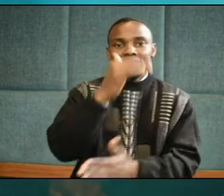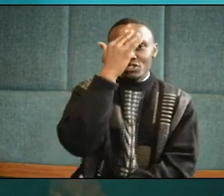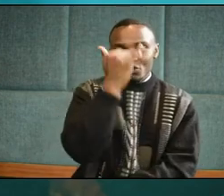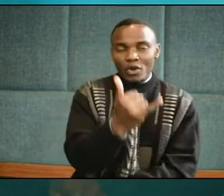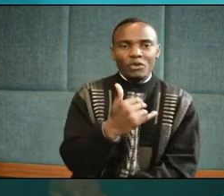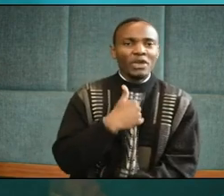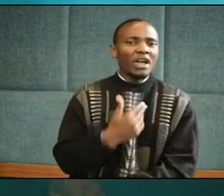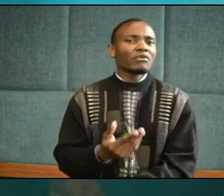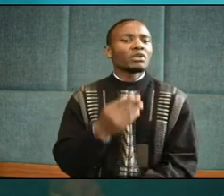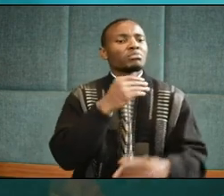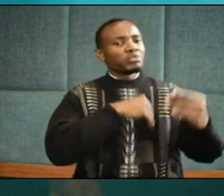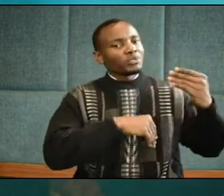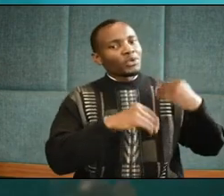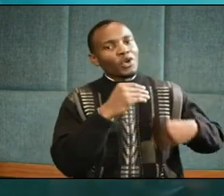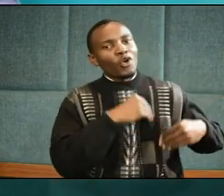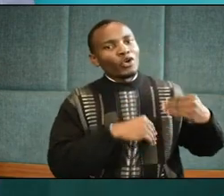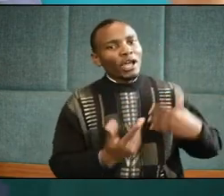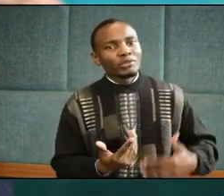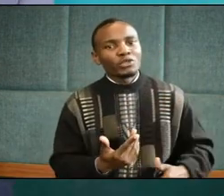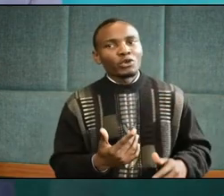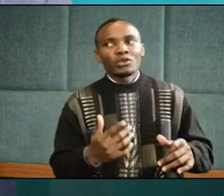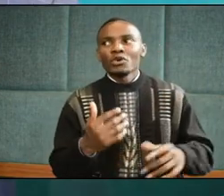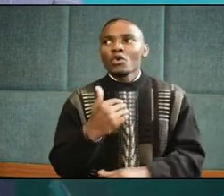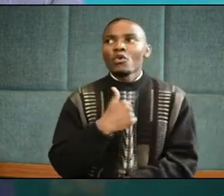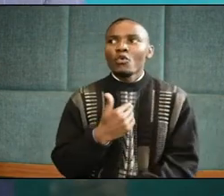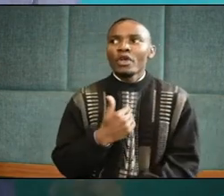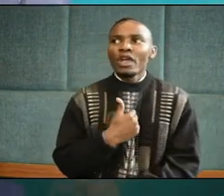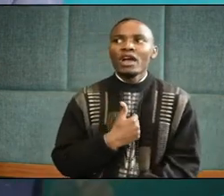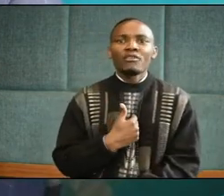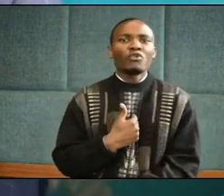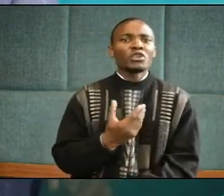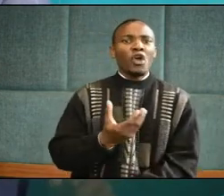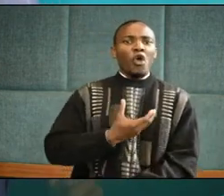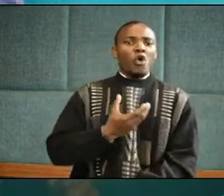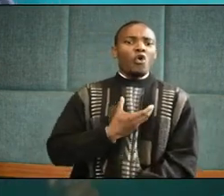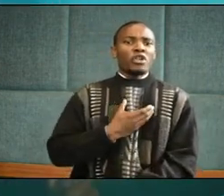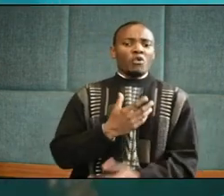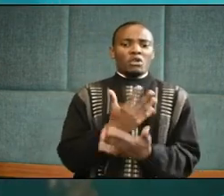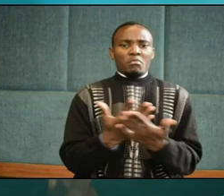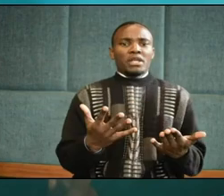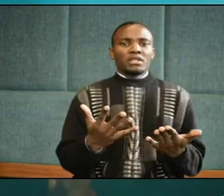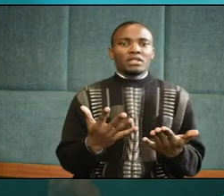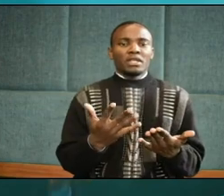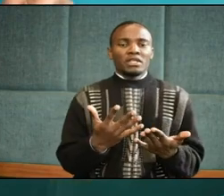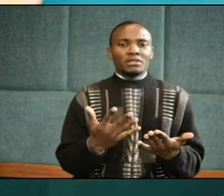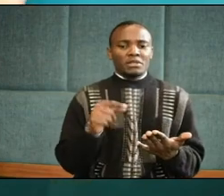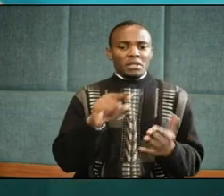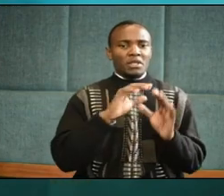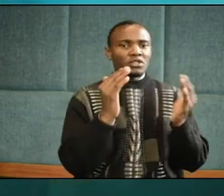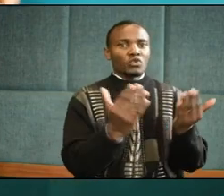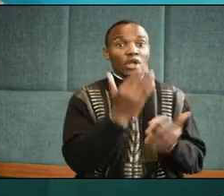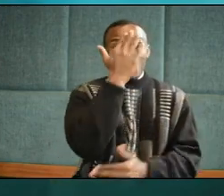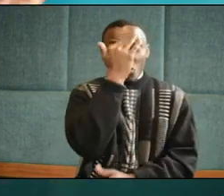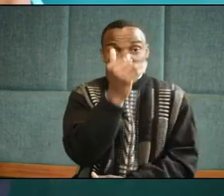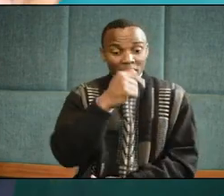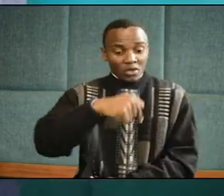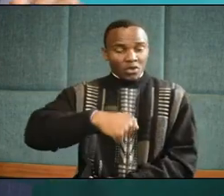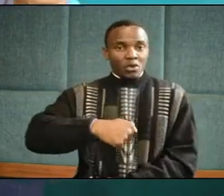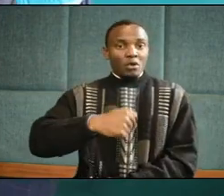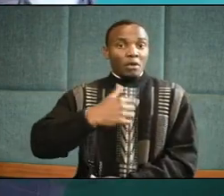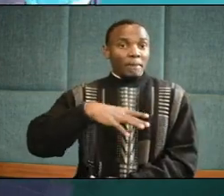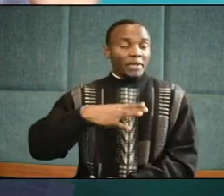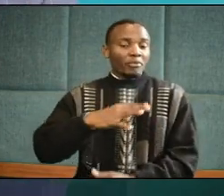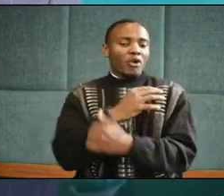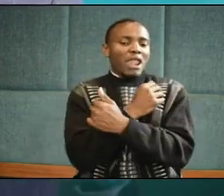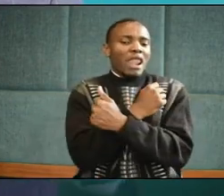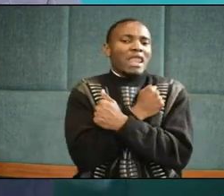there is corruption, there is hoarding of material things in this world, because people